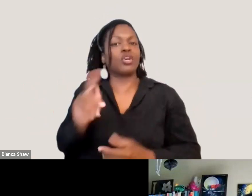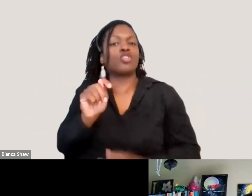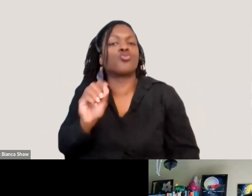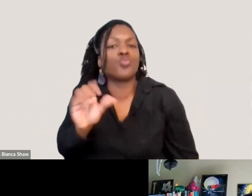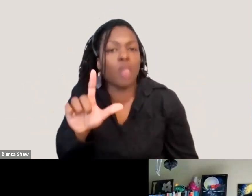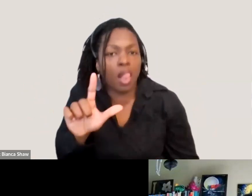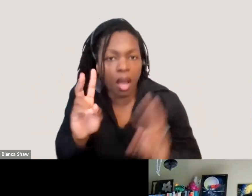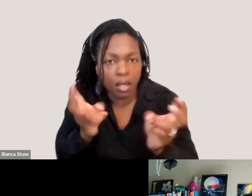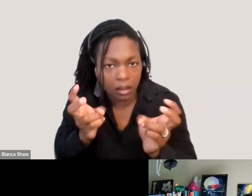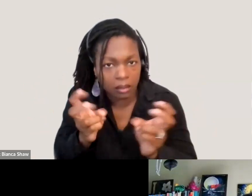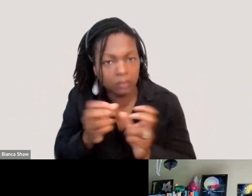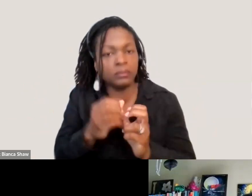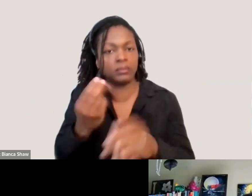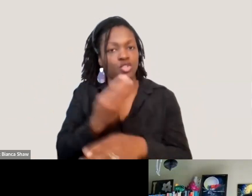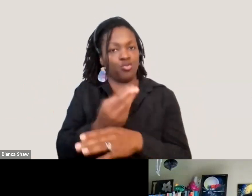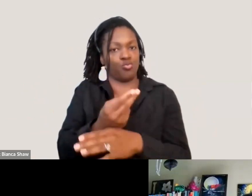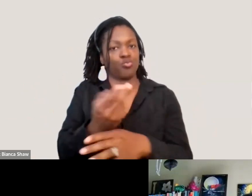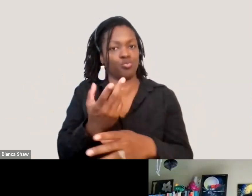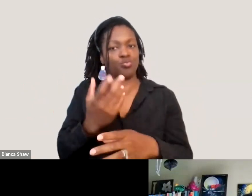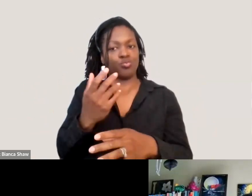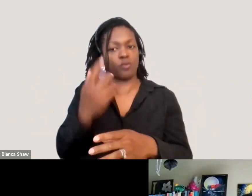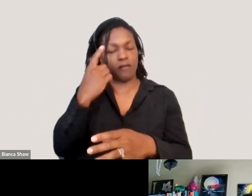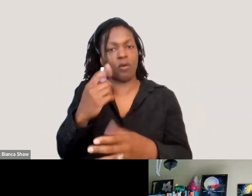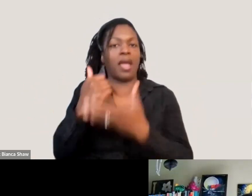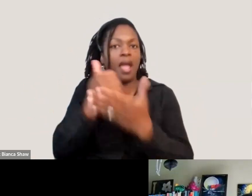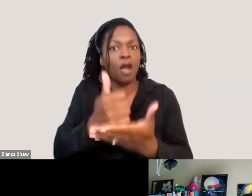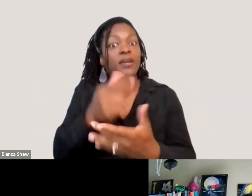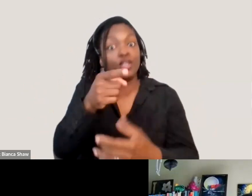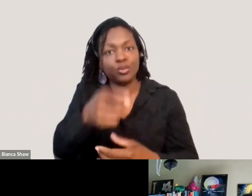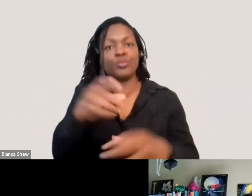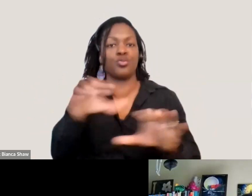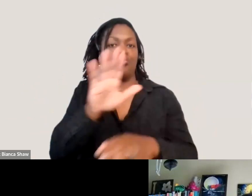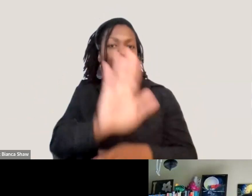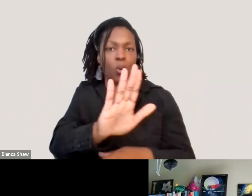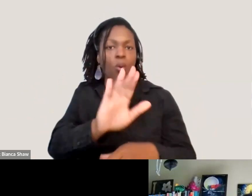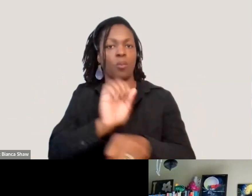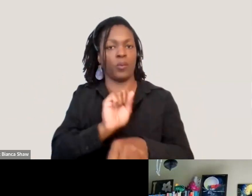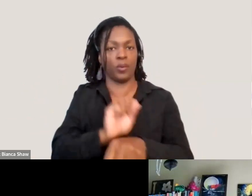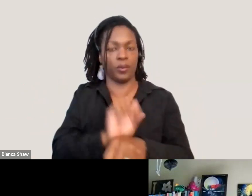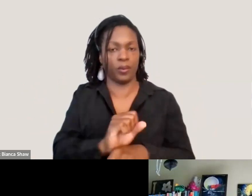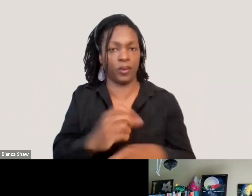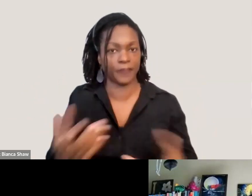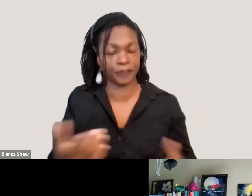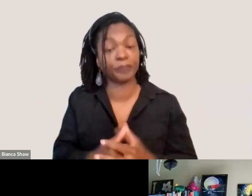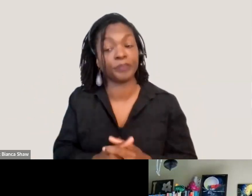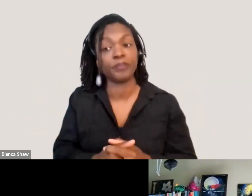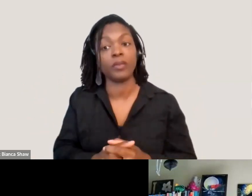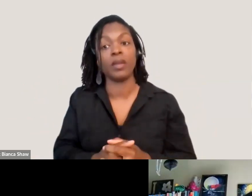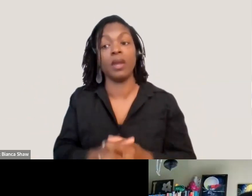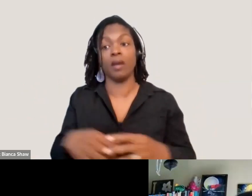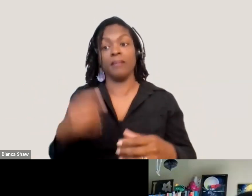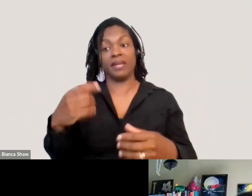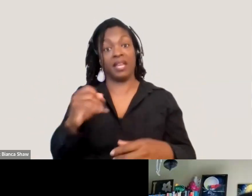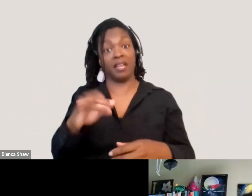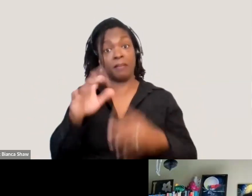their job and support more families. So if you're an organization that people come to and you